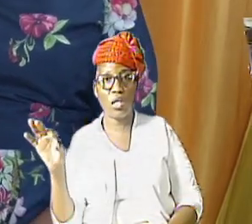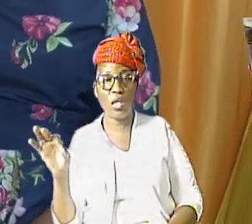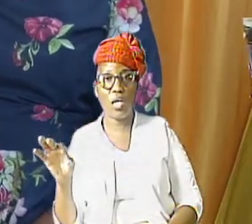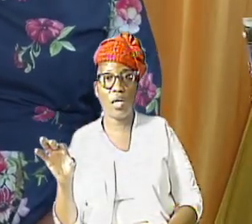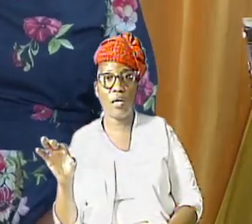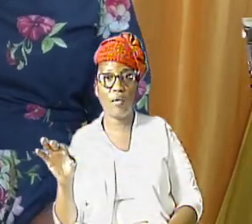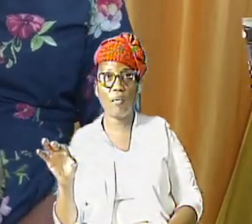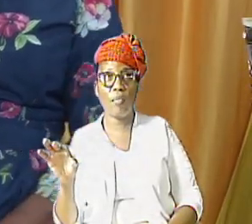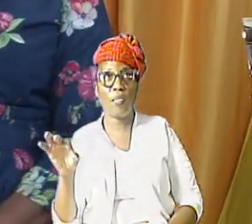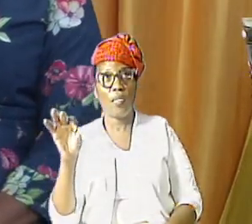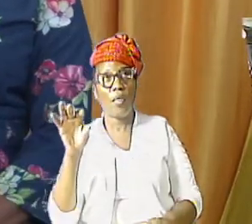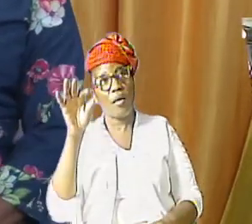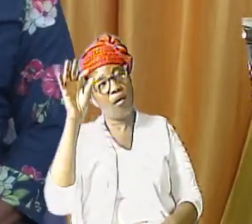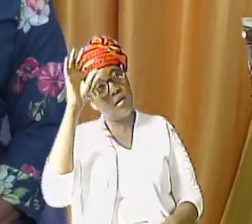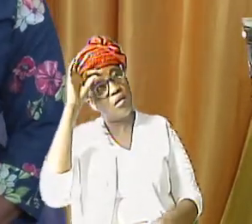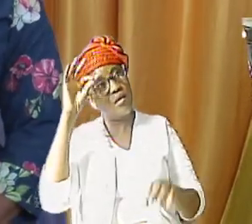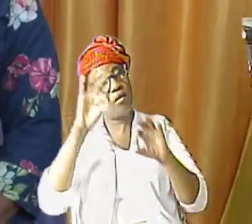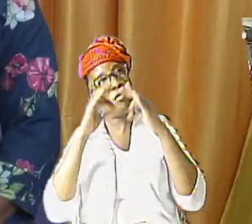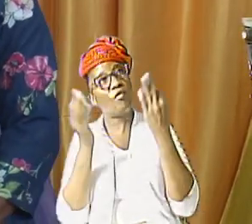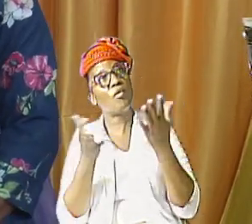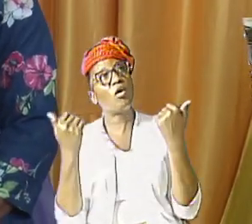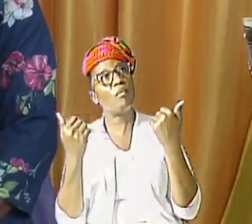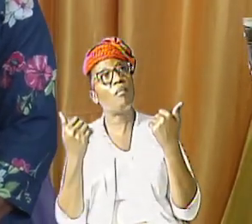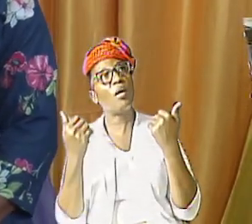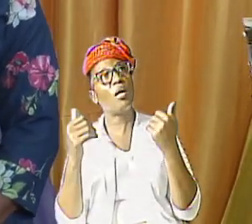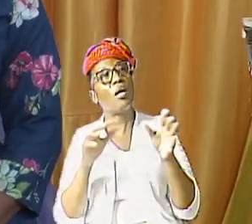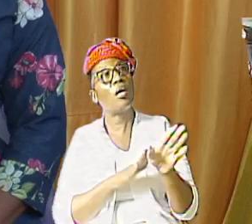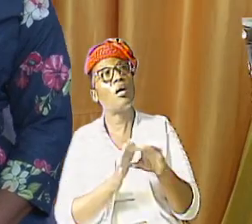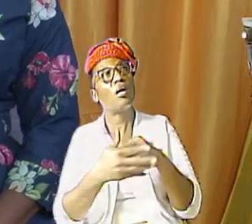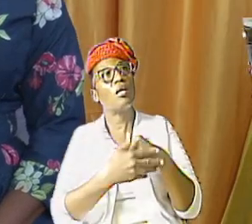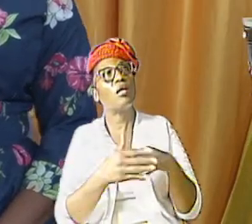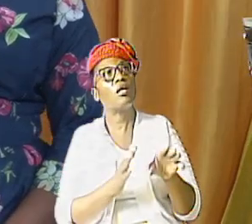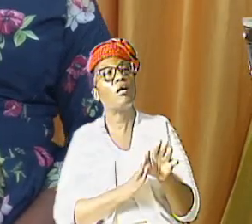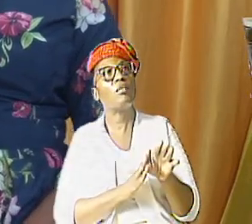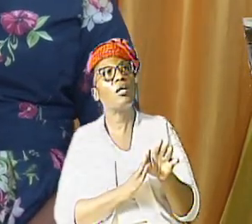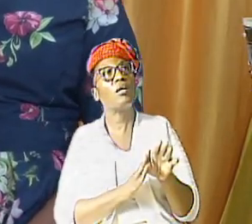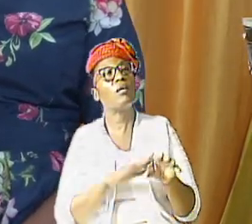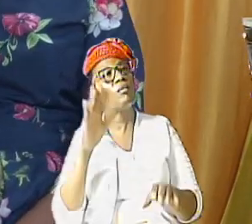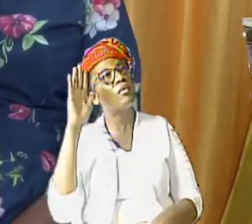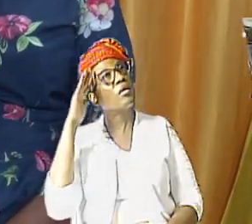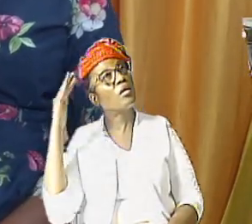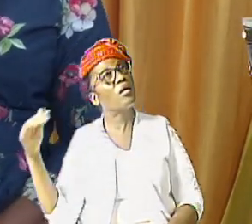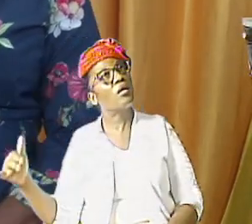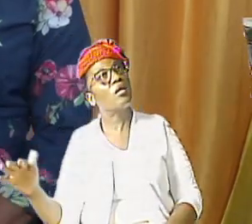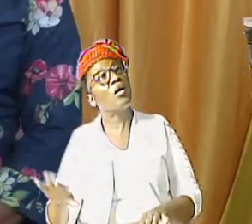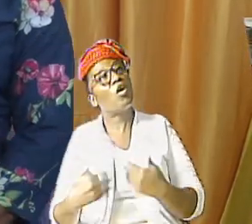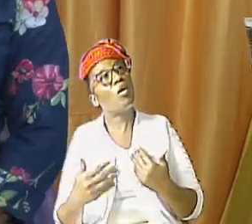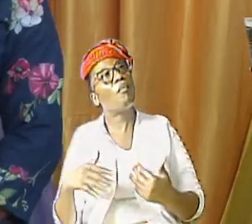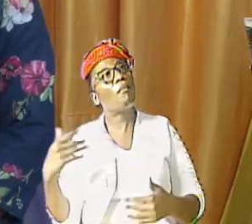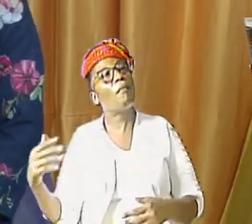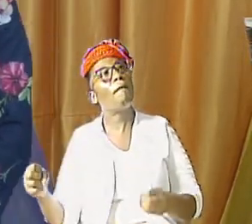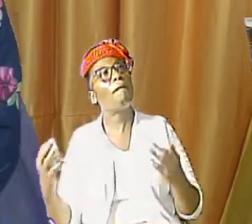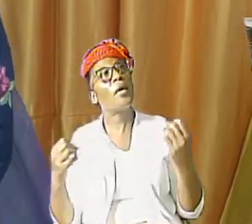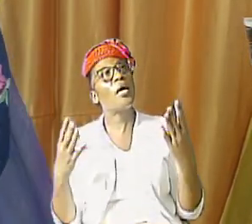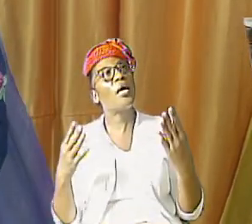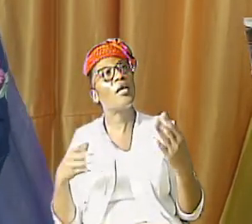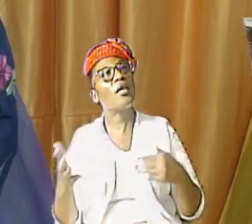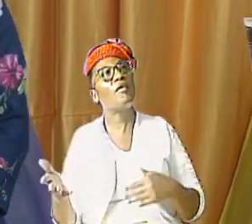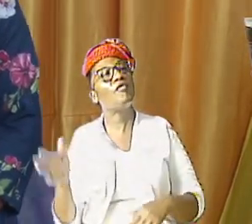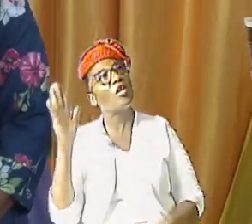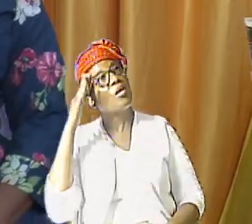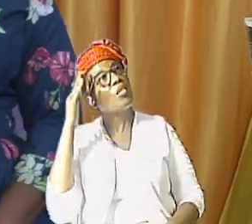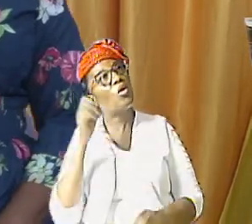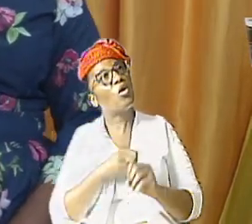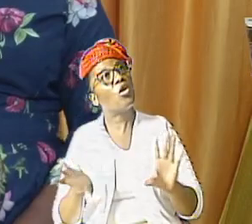Jamaica, and she probably thought, you know, God did her a great injustice. But how many of us know that